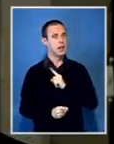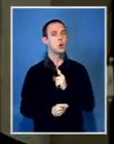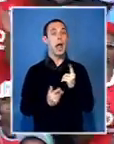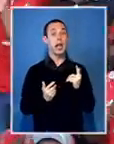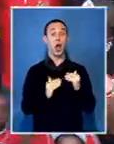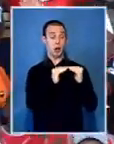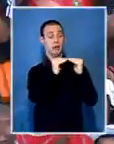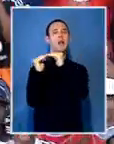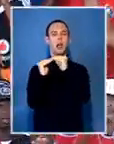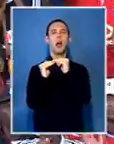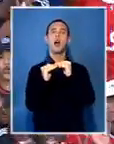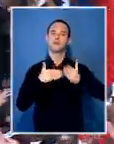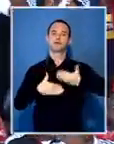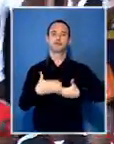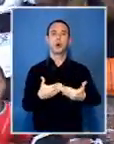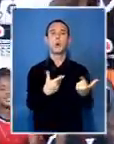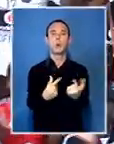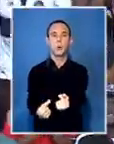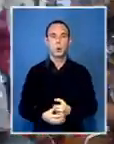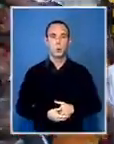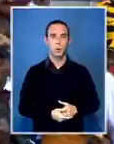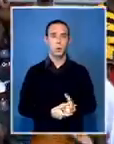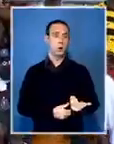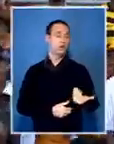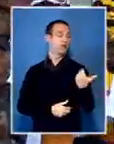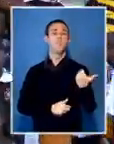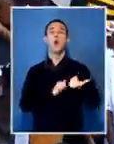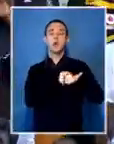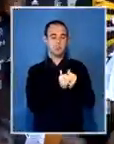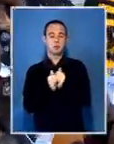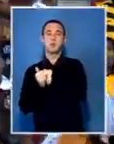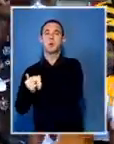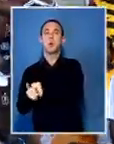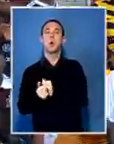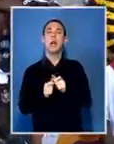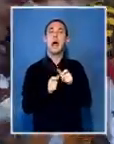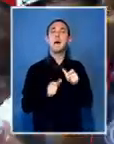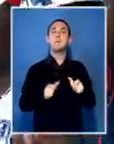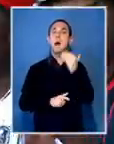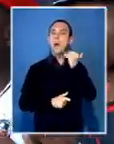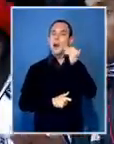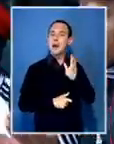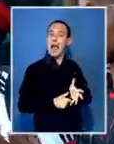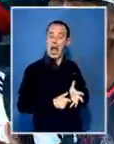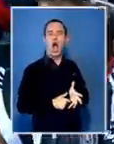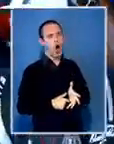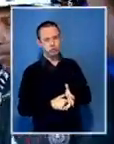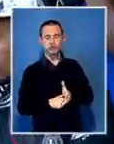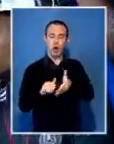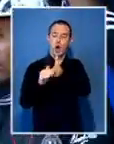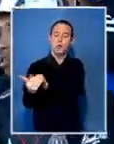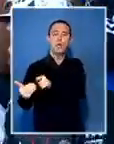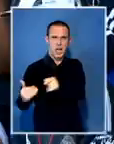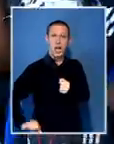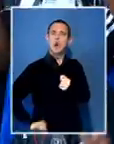unity in action. The lack of transformation in South African sports is also evident in the support from the public.